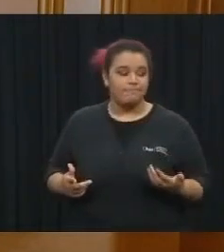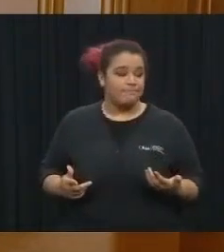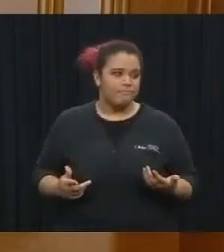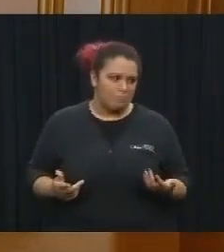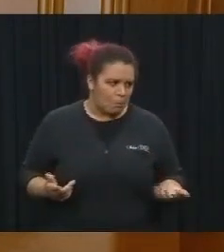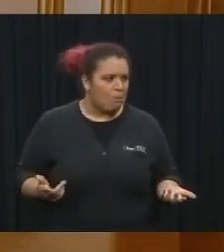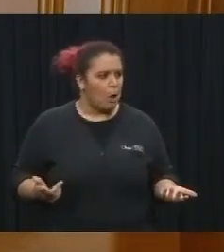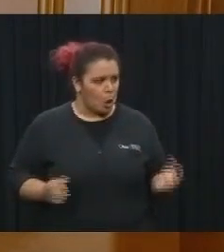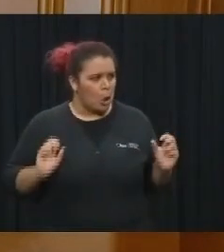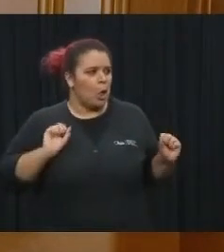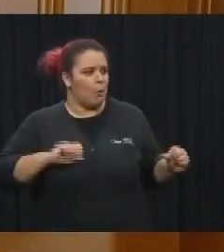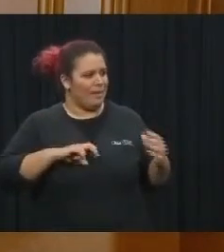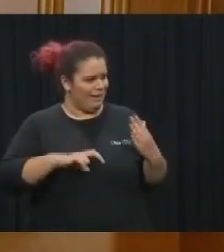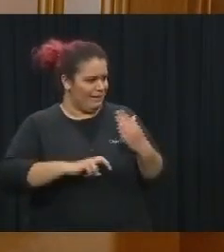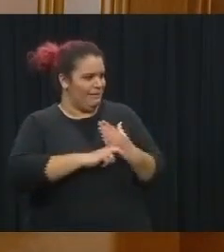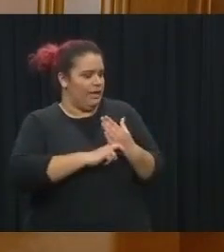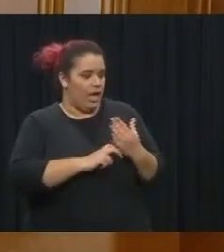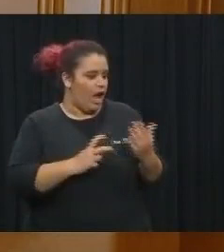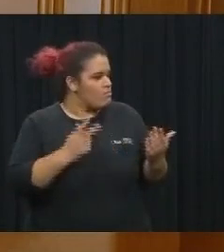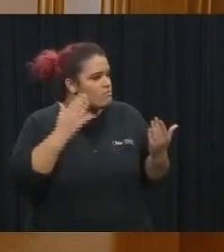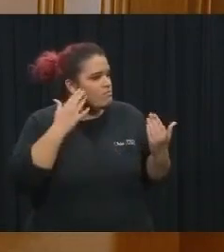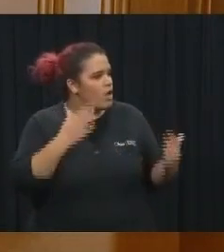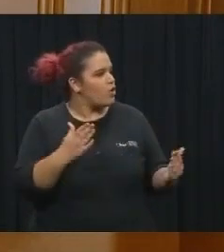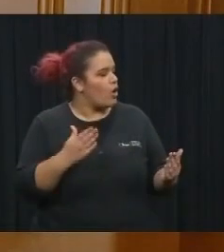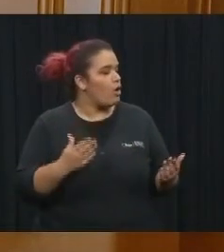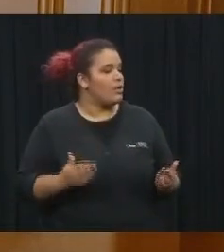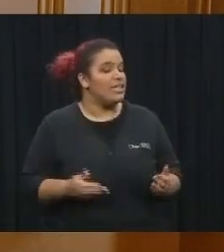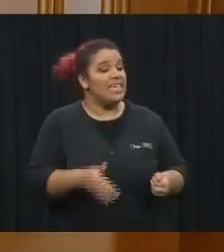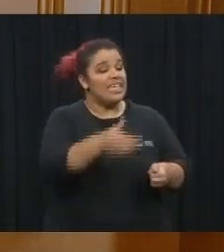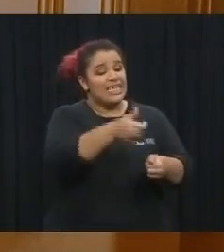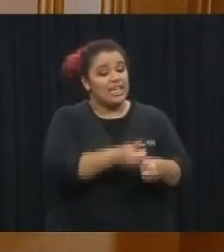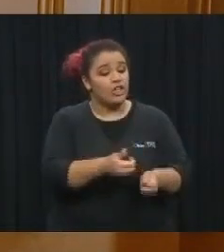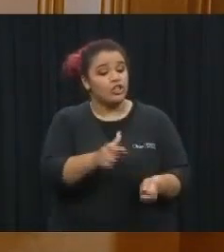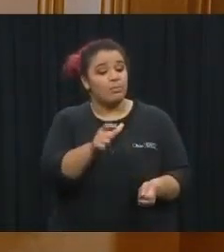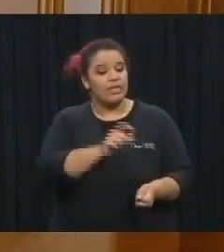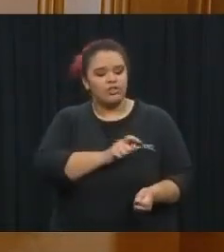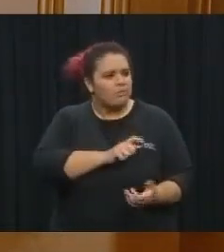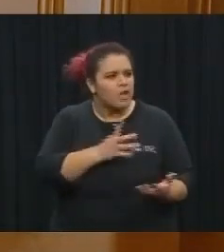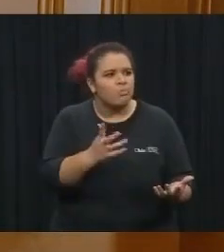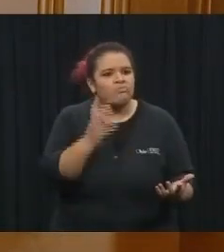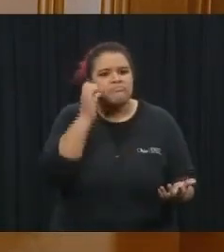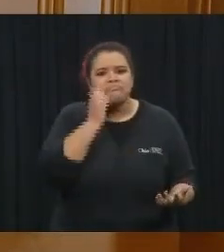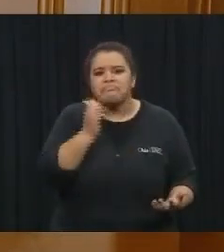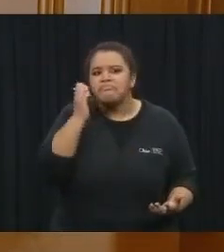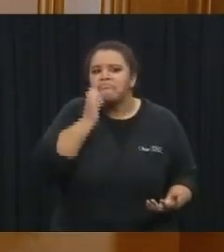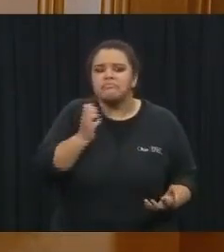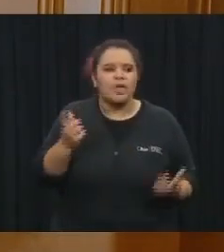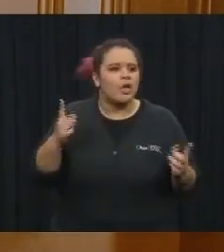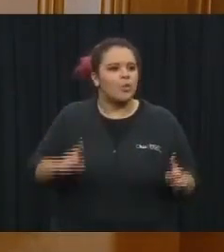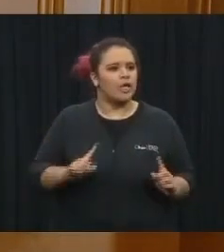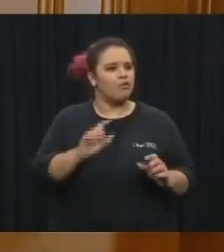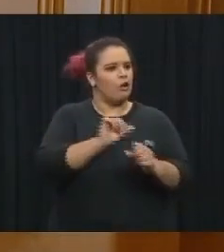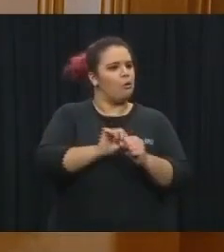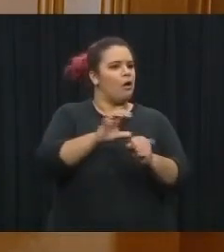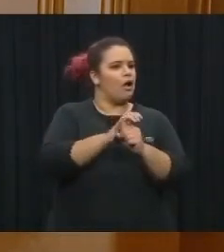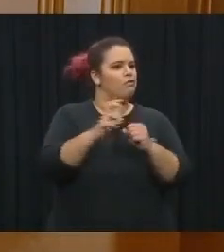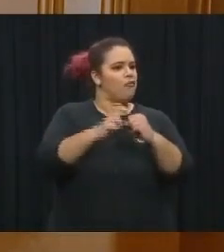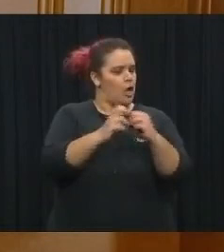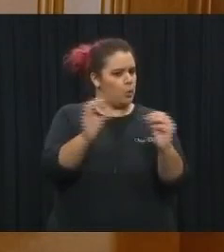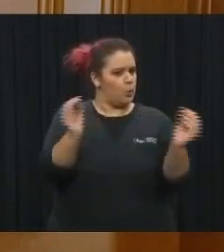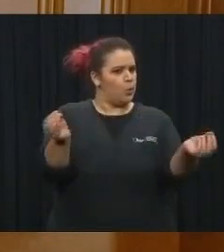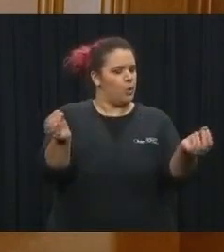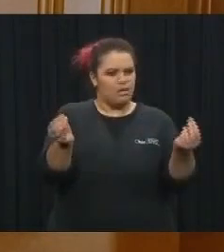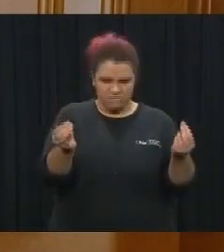don't know, individual police officers every day, even when there's no coronavirus, make